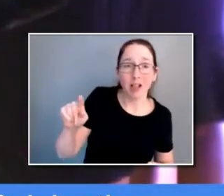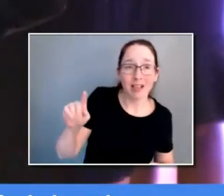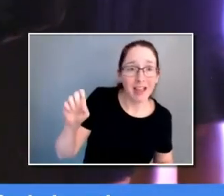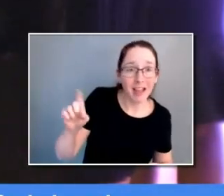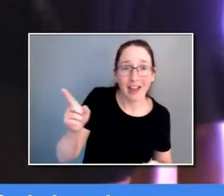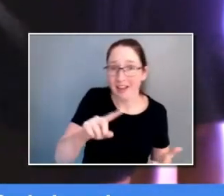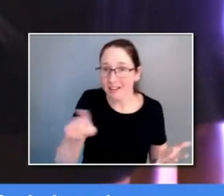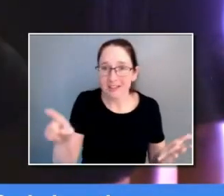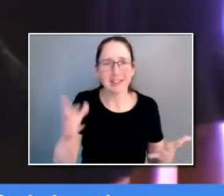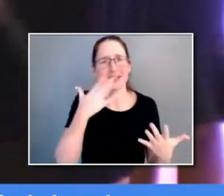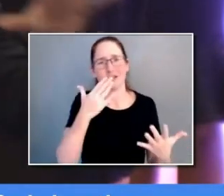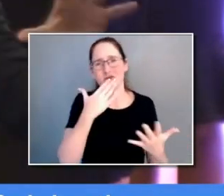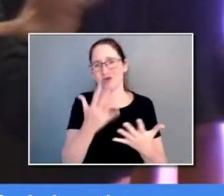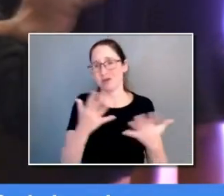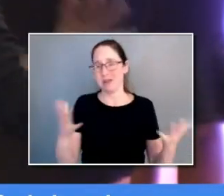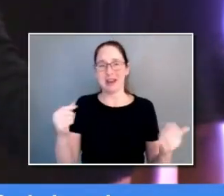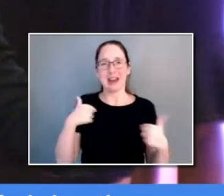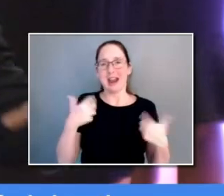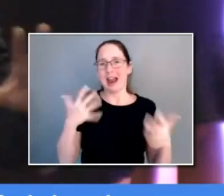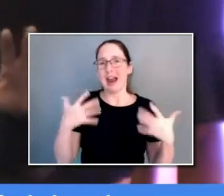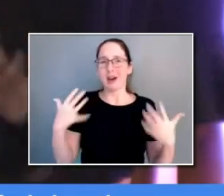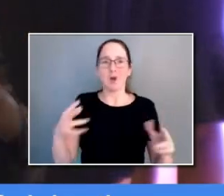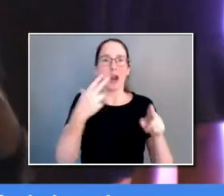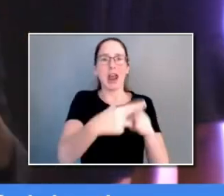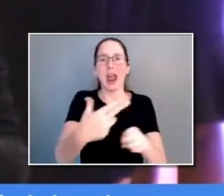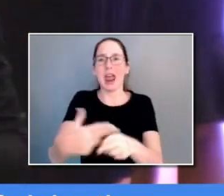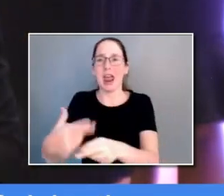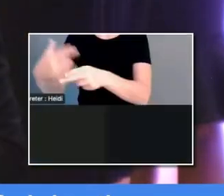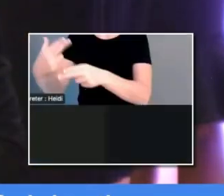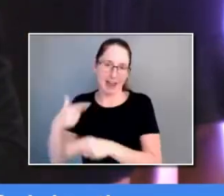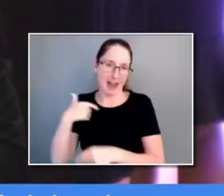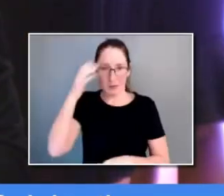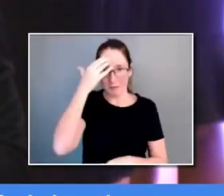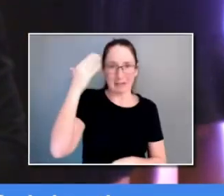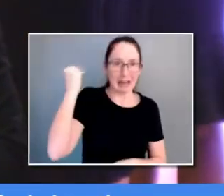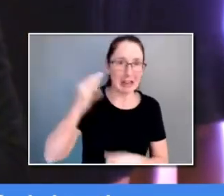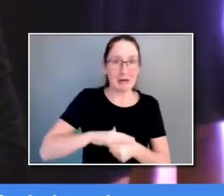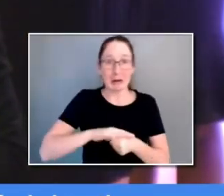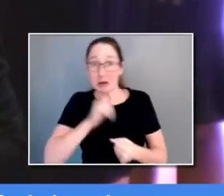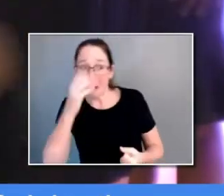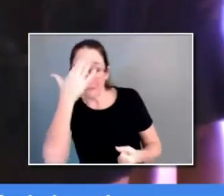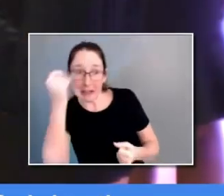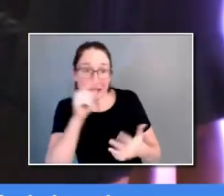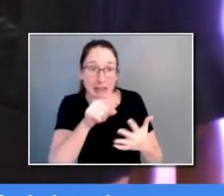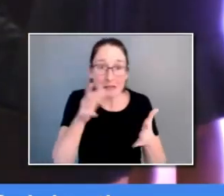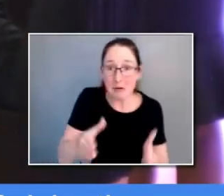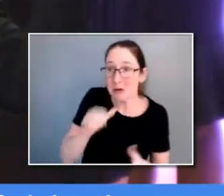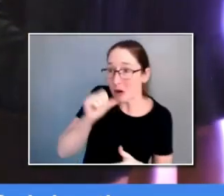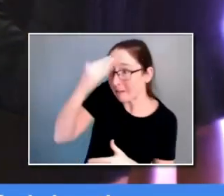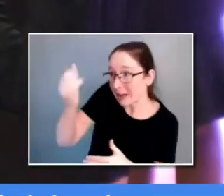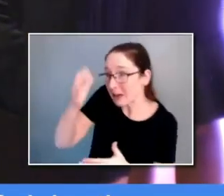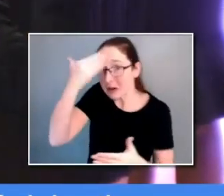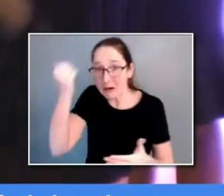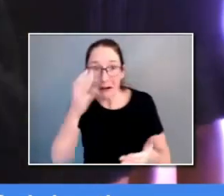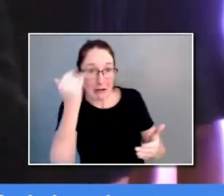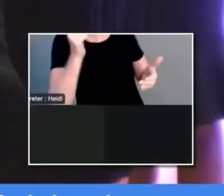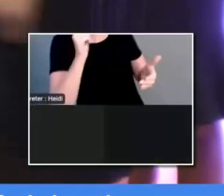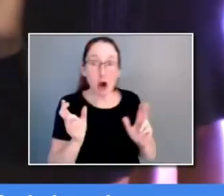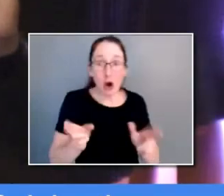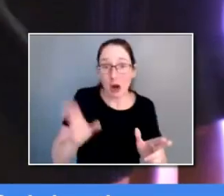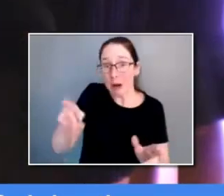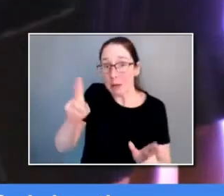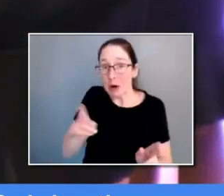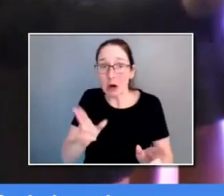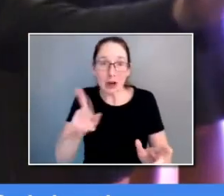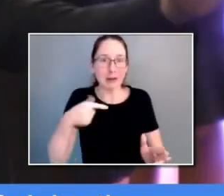very much. And I don't want to get into name calling because then I'll forget, and the pressure is like, don't forget. On this side is hurry up. So I just want